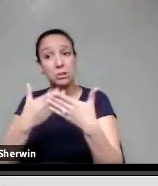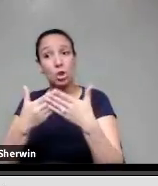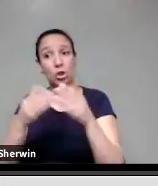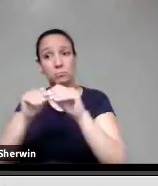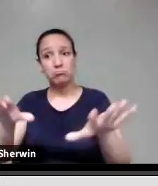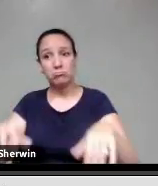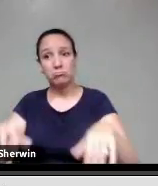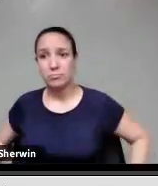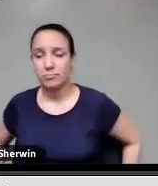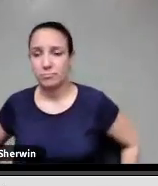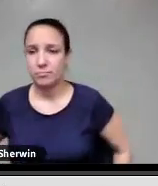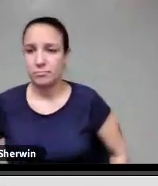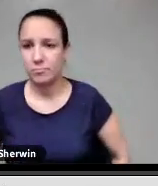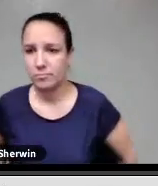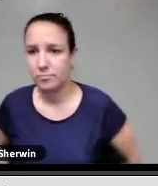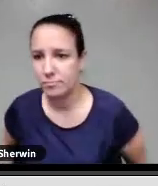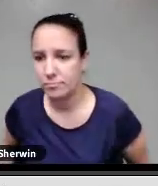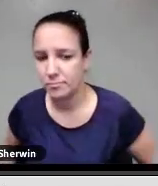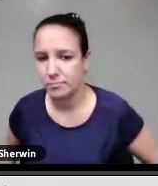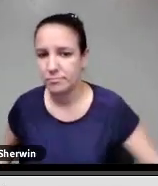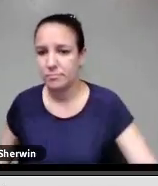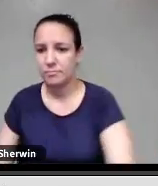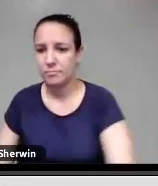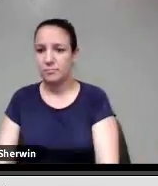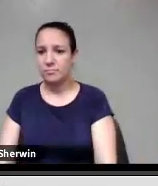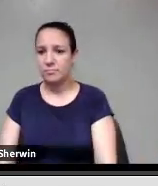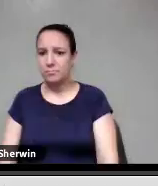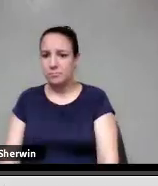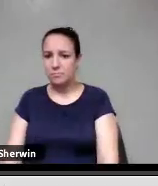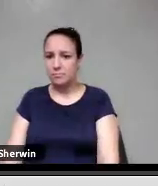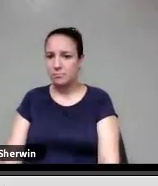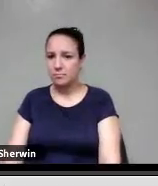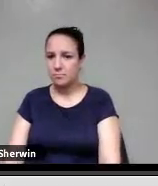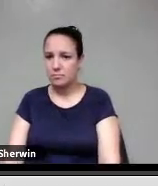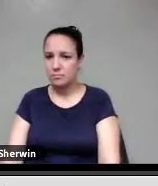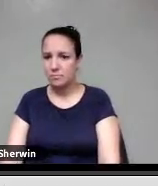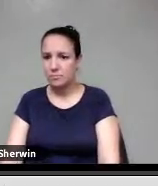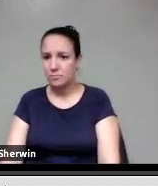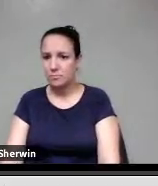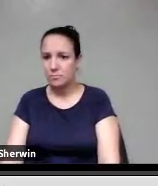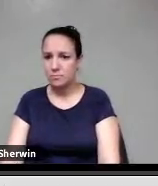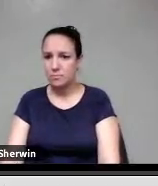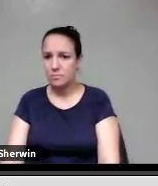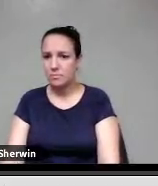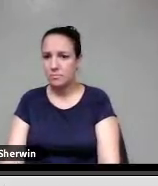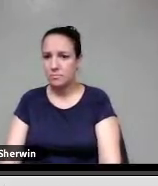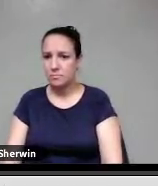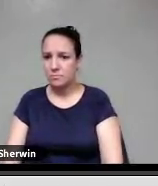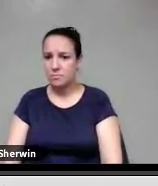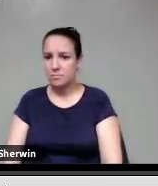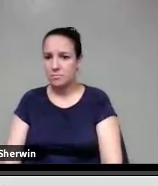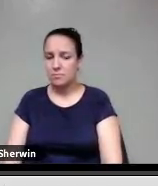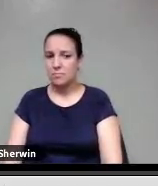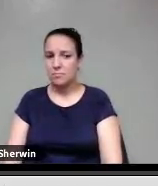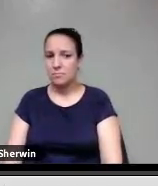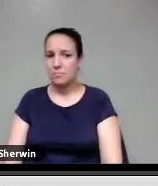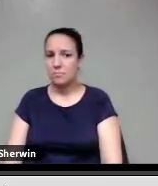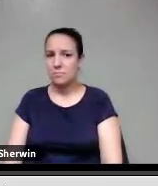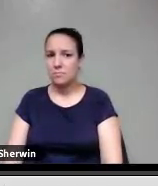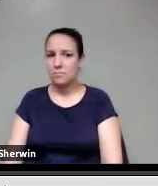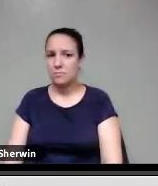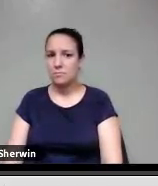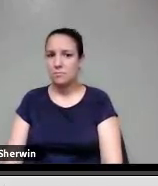get a survey out to the group that you want to talk to. Here's the thing, though. You might do,